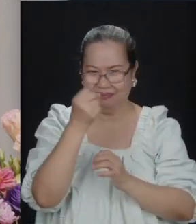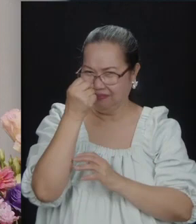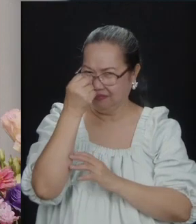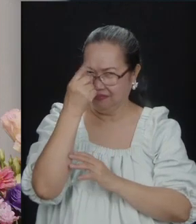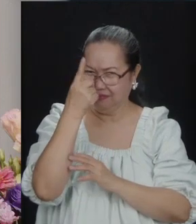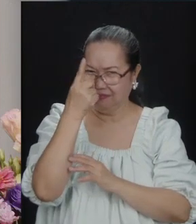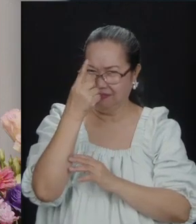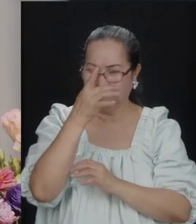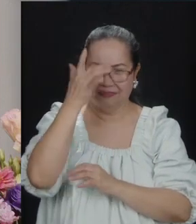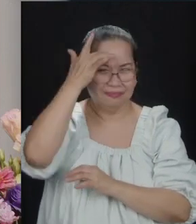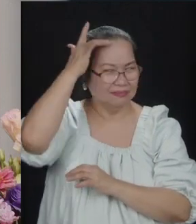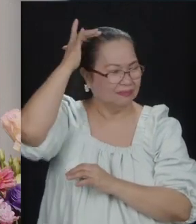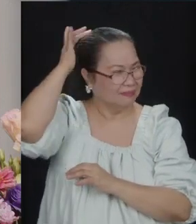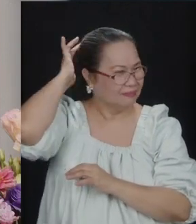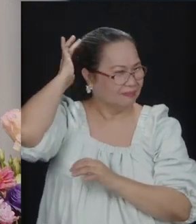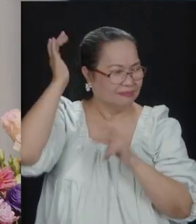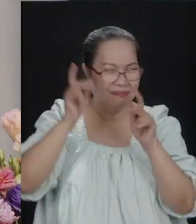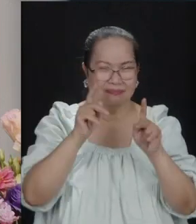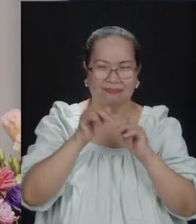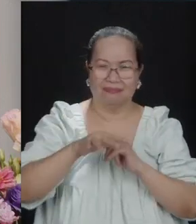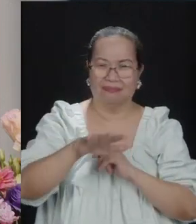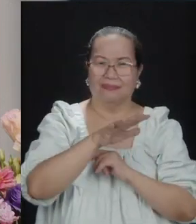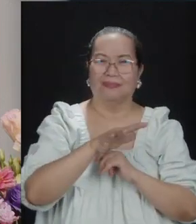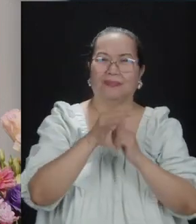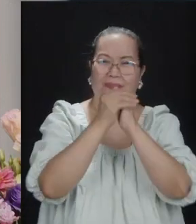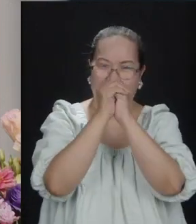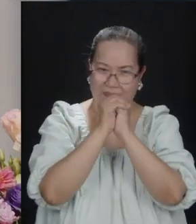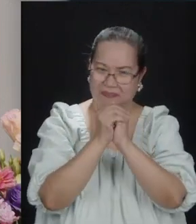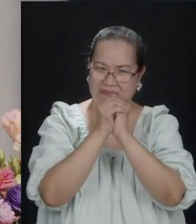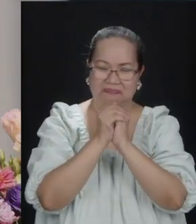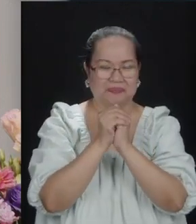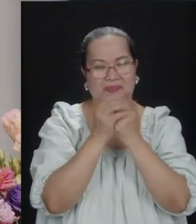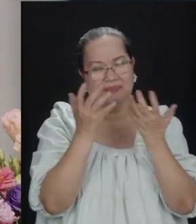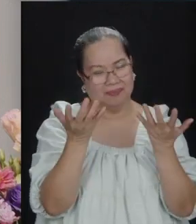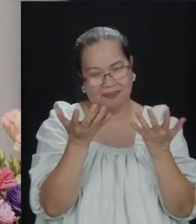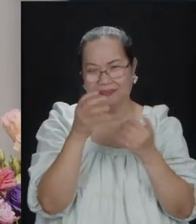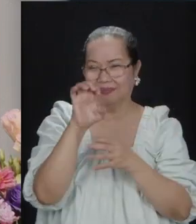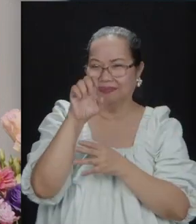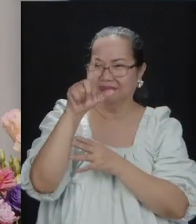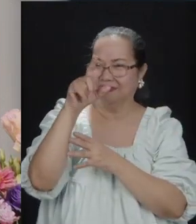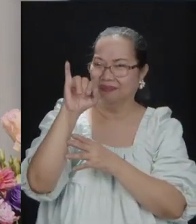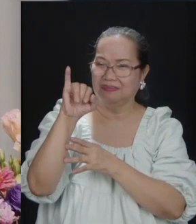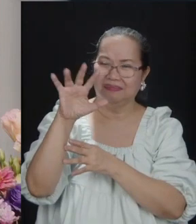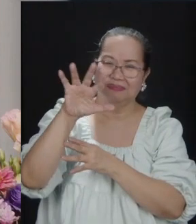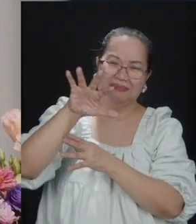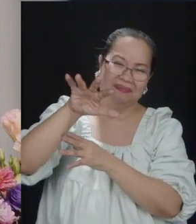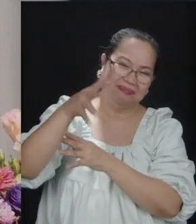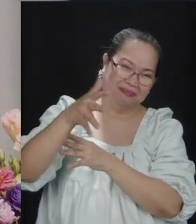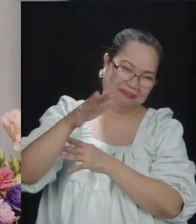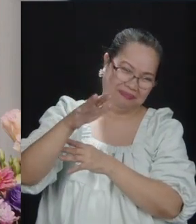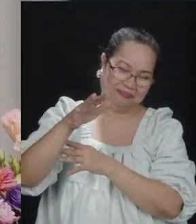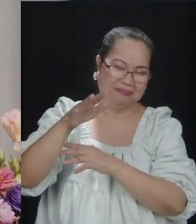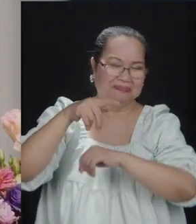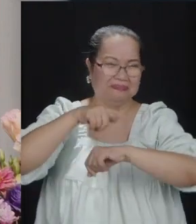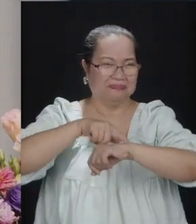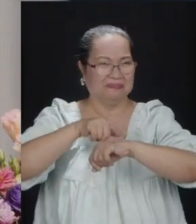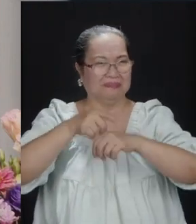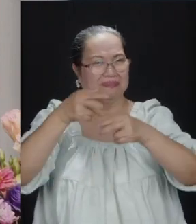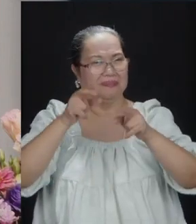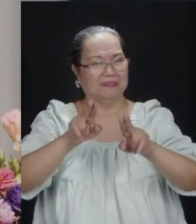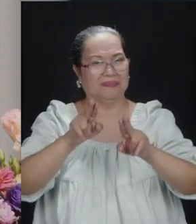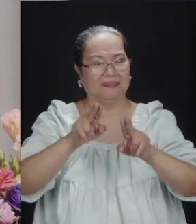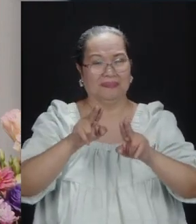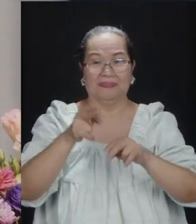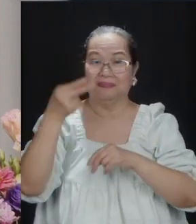and sensitive to authentic worship. And so again, a reflection of the times. So